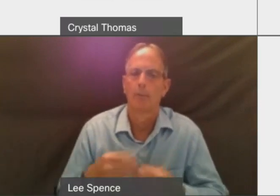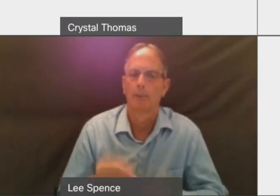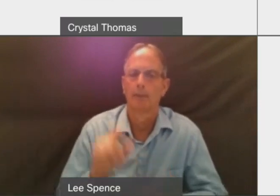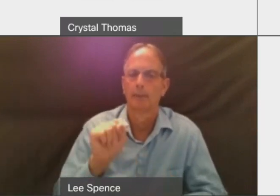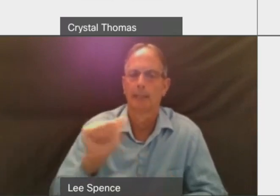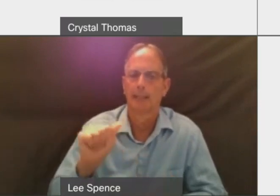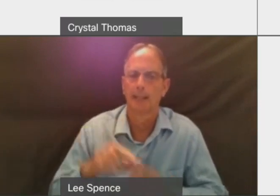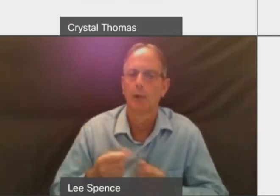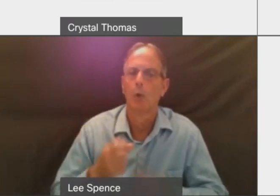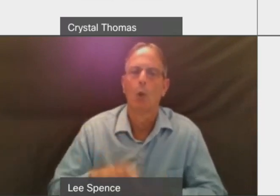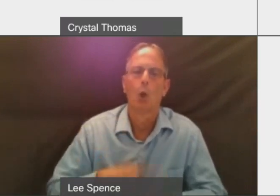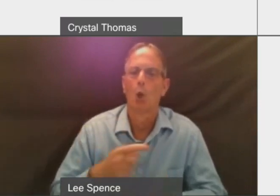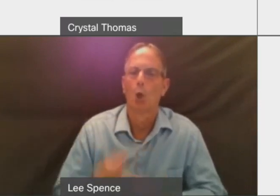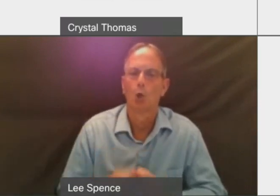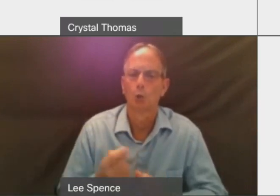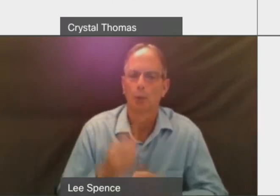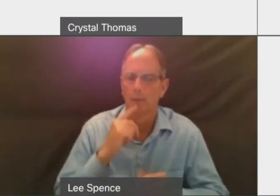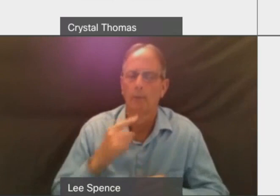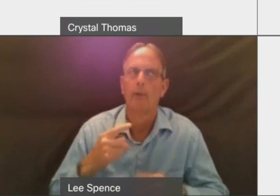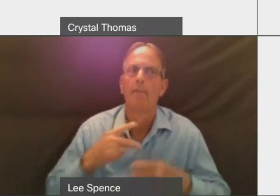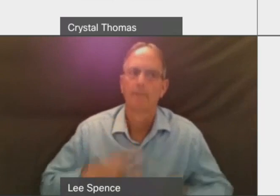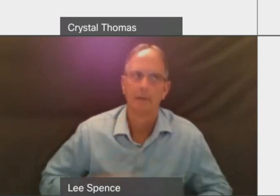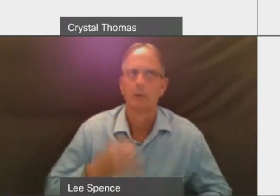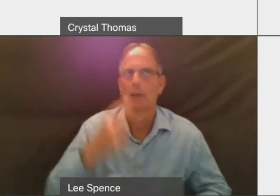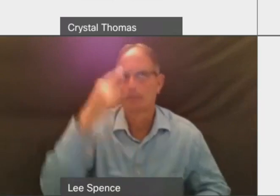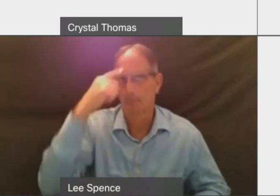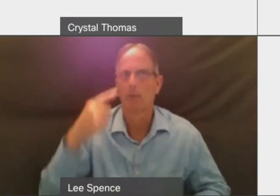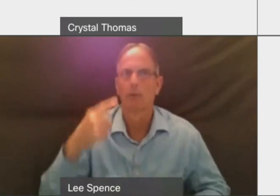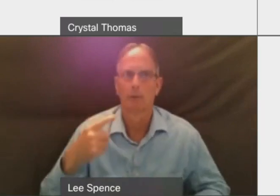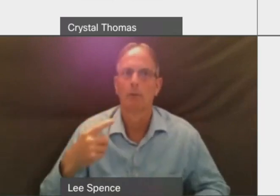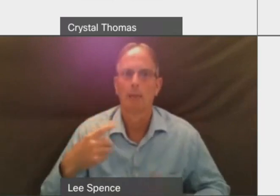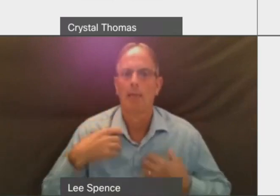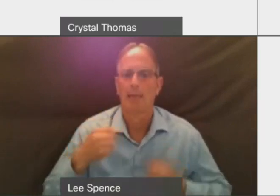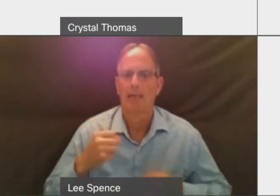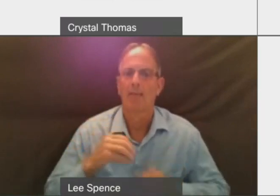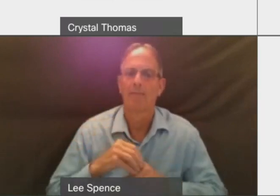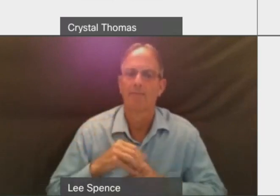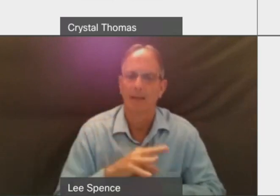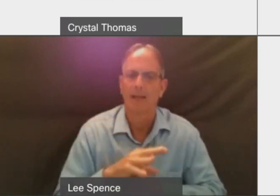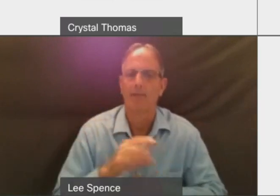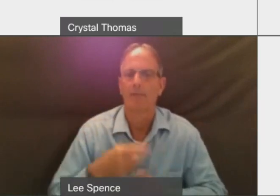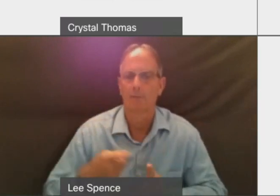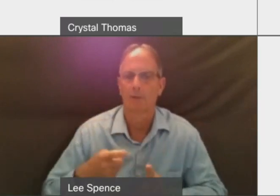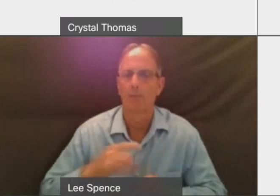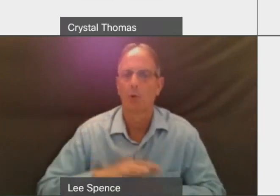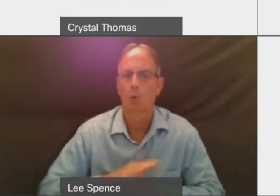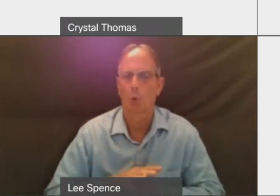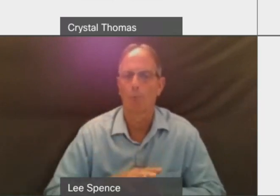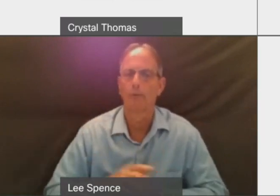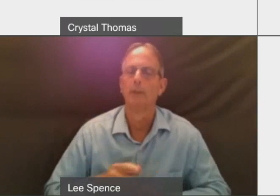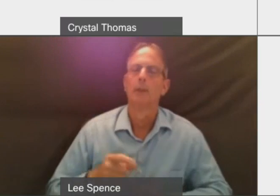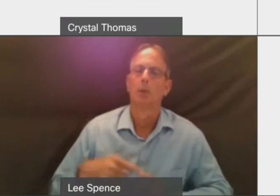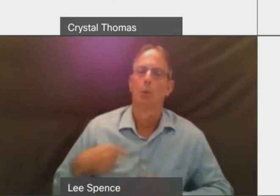address long-term physical and mental and health effects of COVID. So what we're hoping